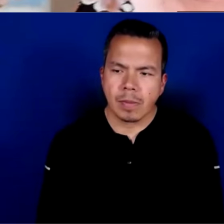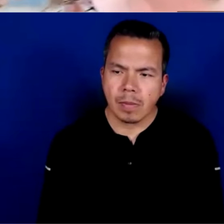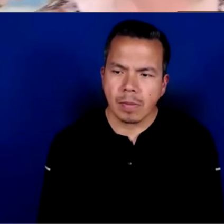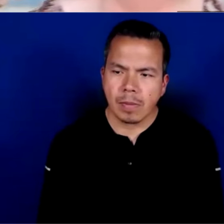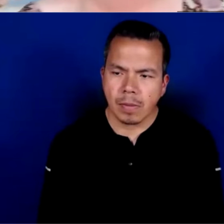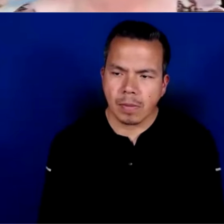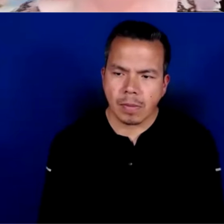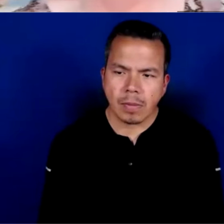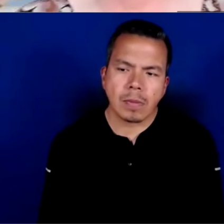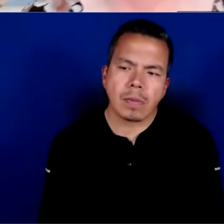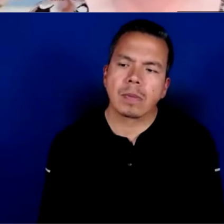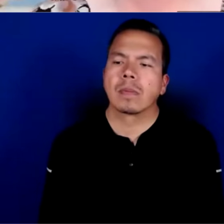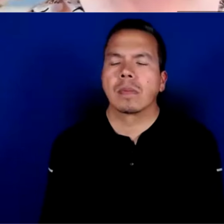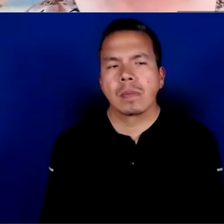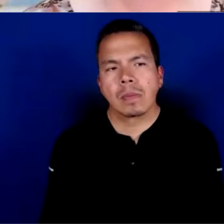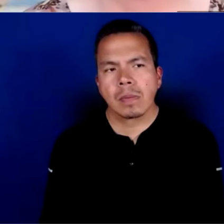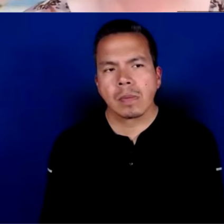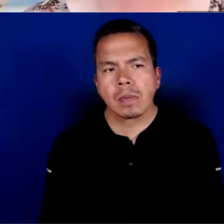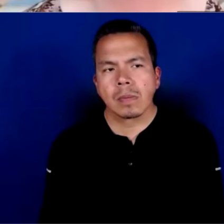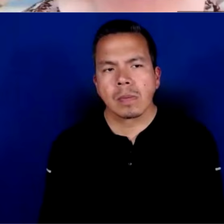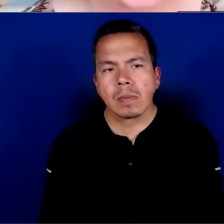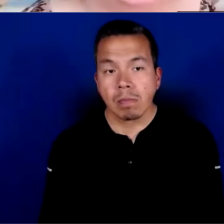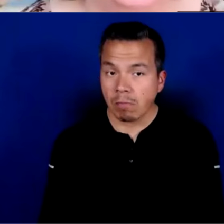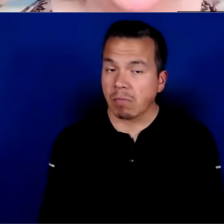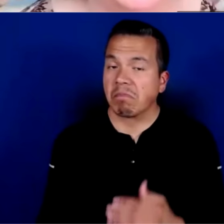first of all, even though Morgan is earning